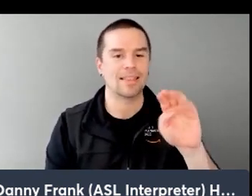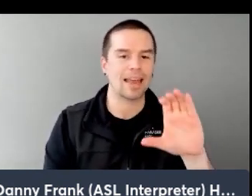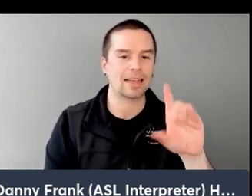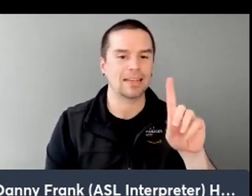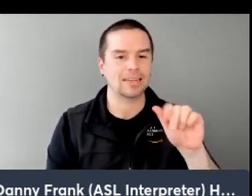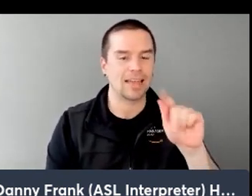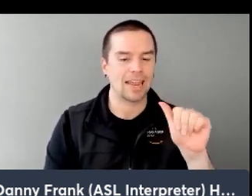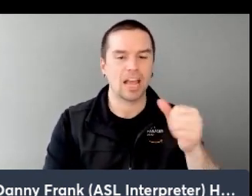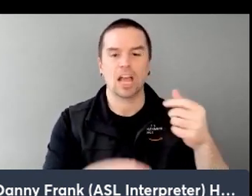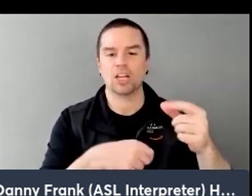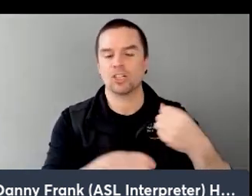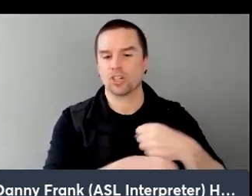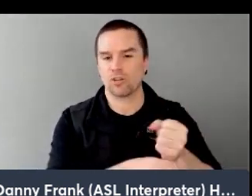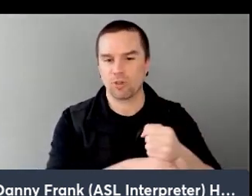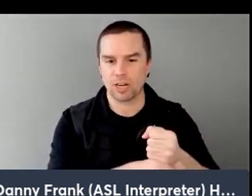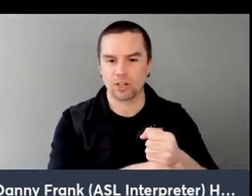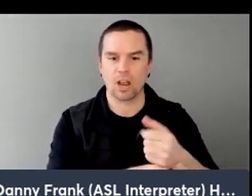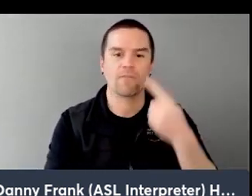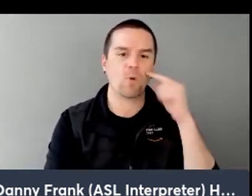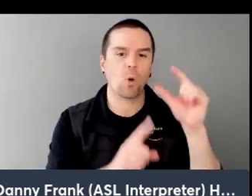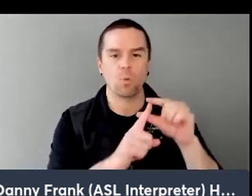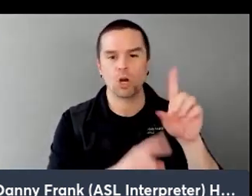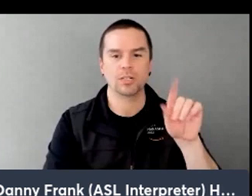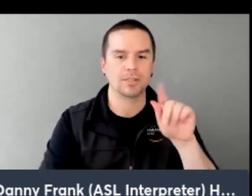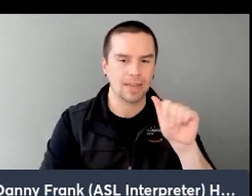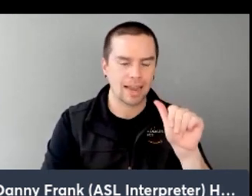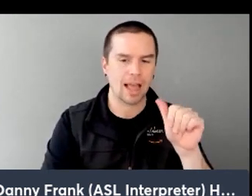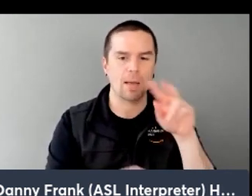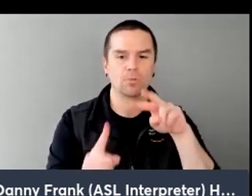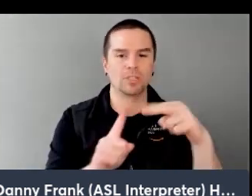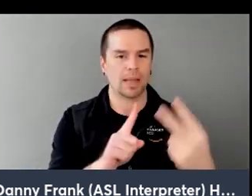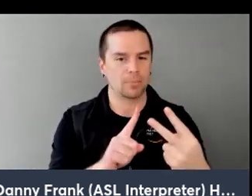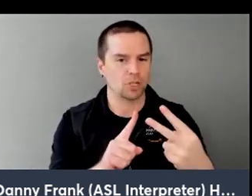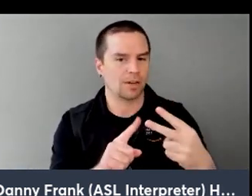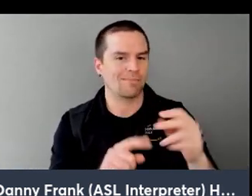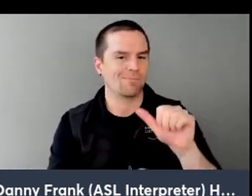data for perception applications. So basically making computers see.